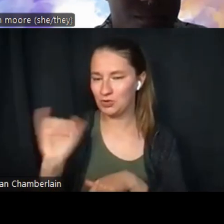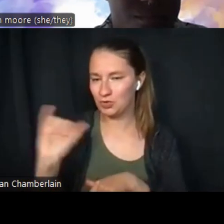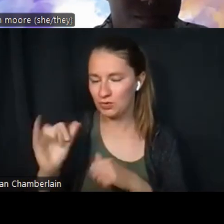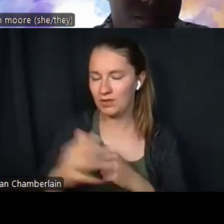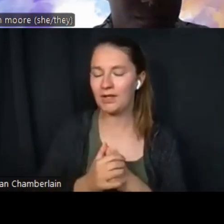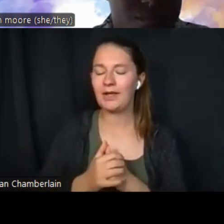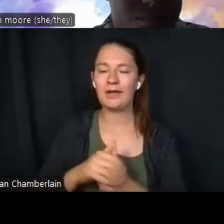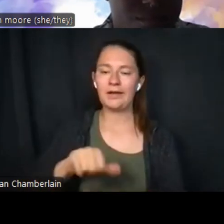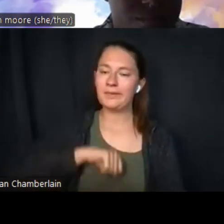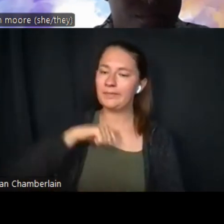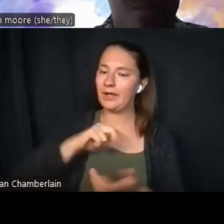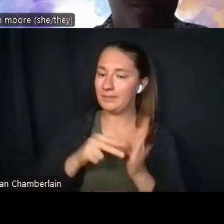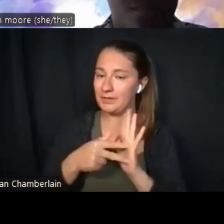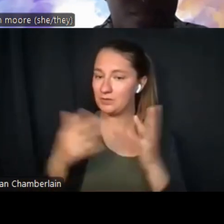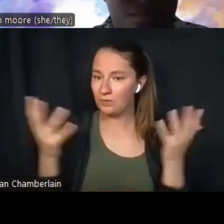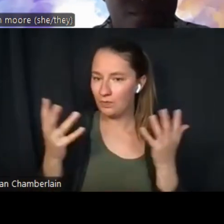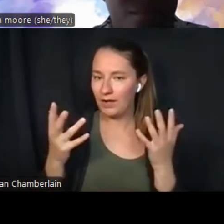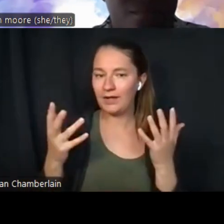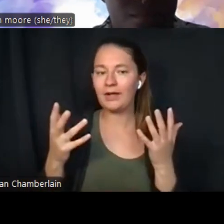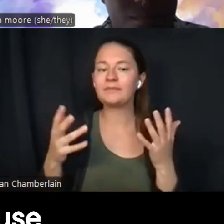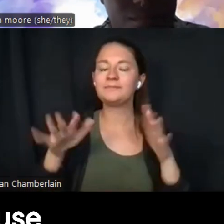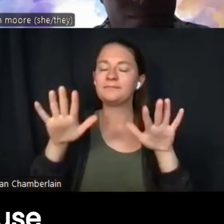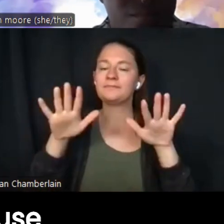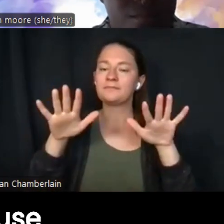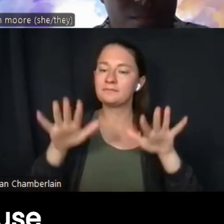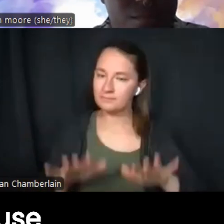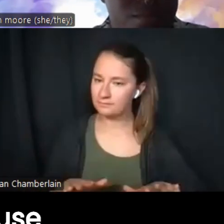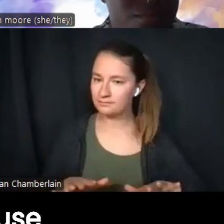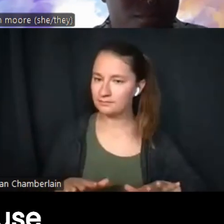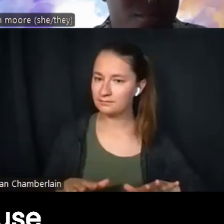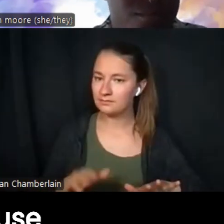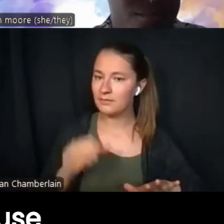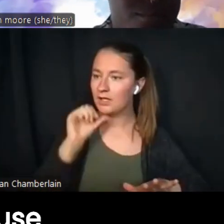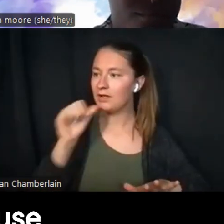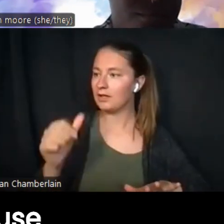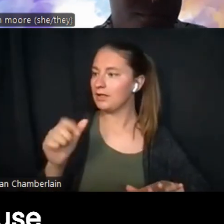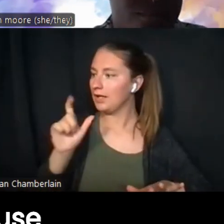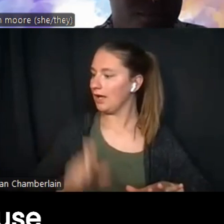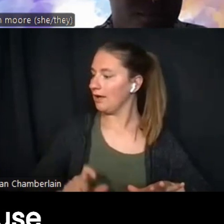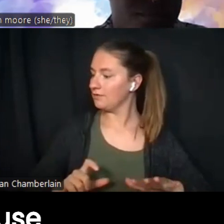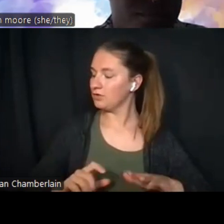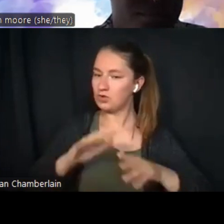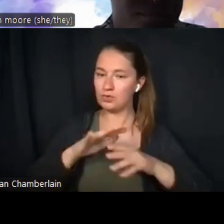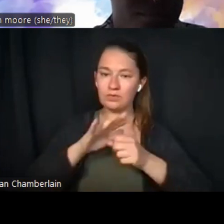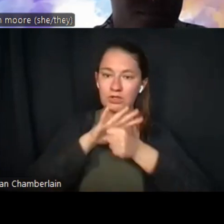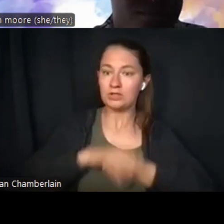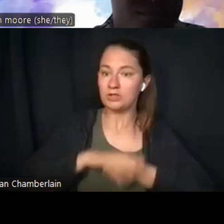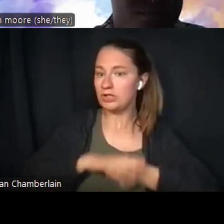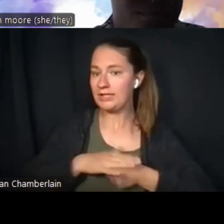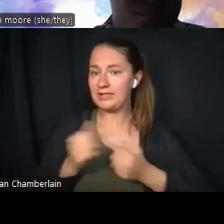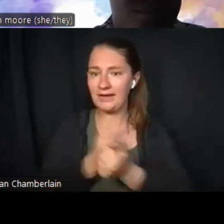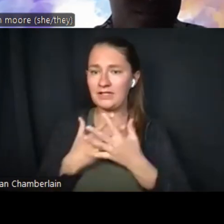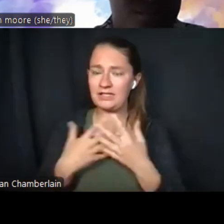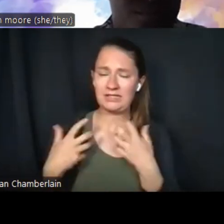like unclenching. It means ease. It means not walking so tight in your body because everything's, kind of locked